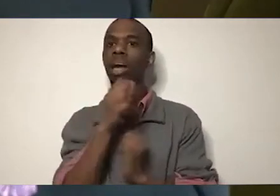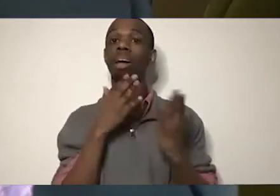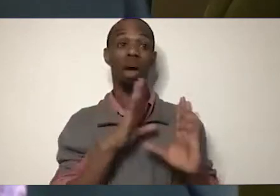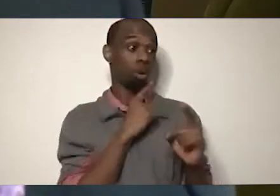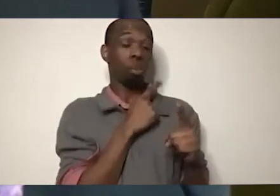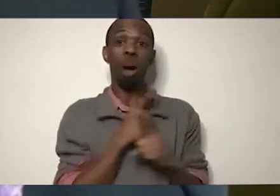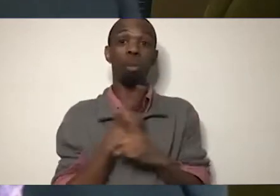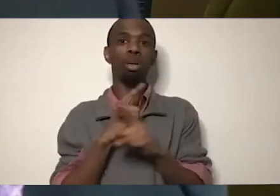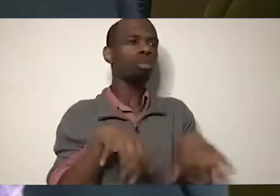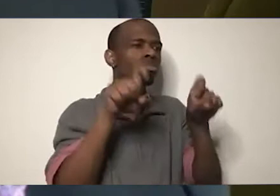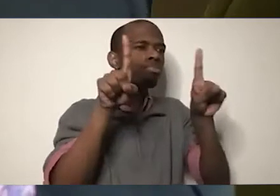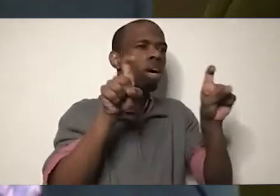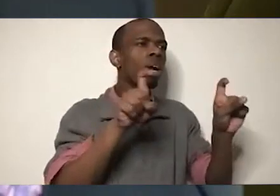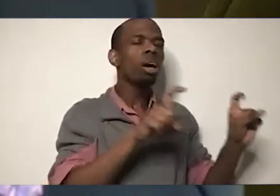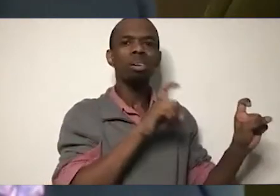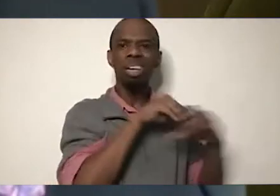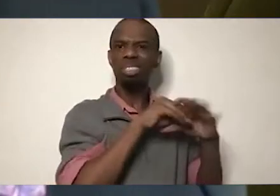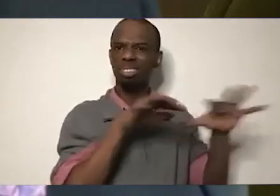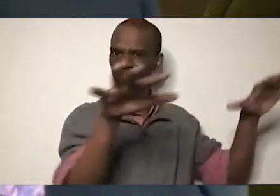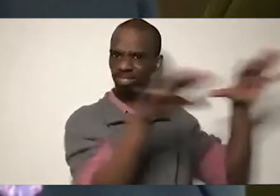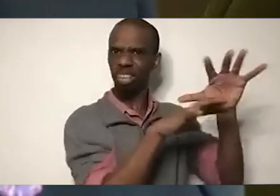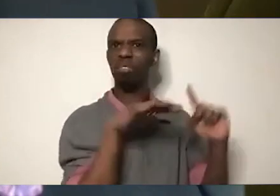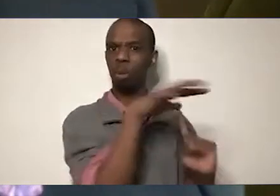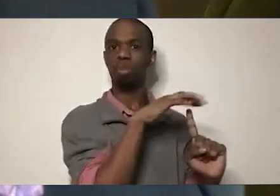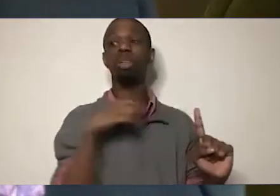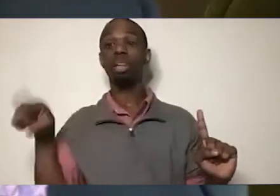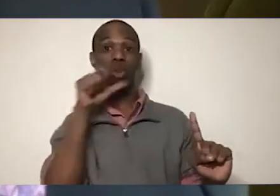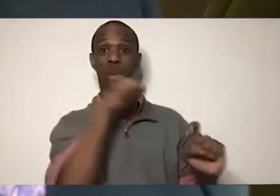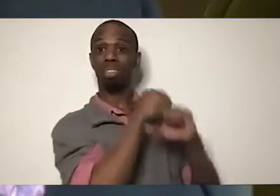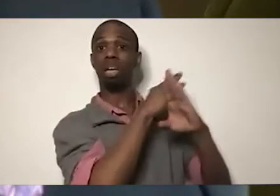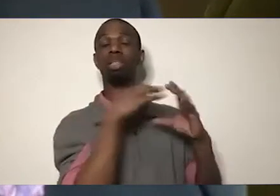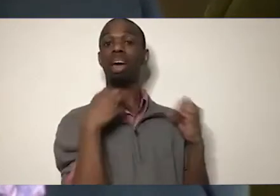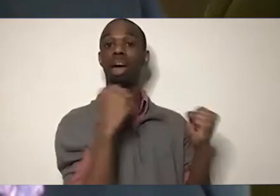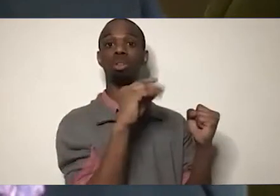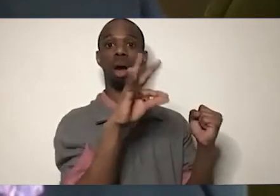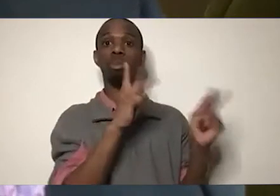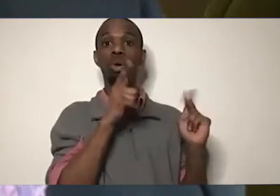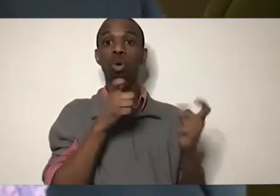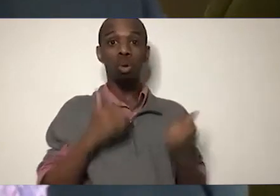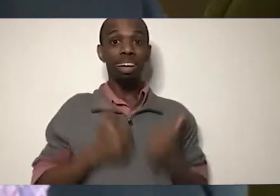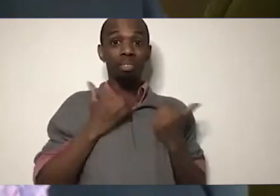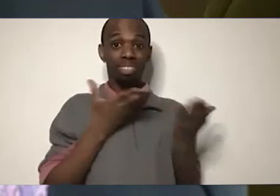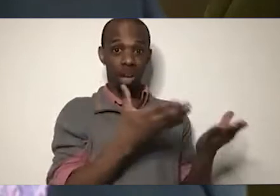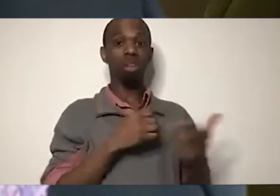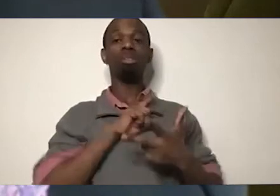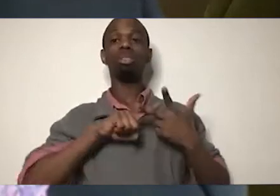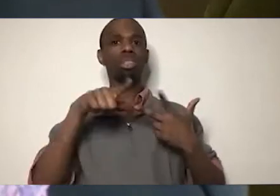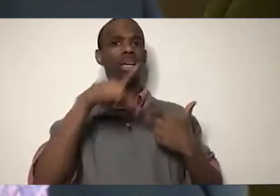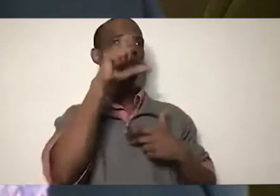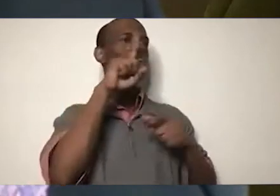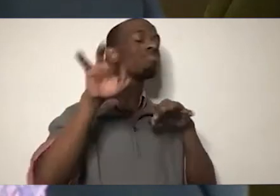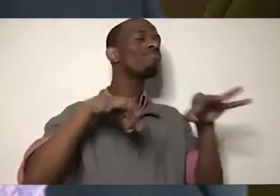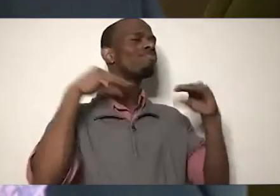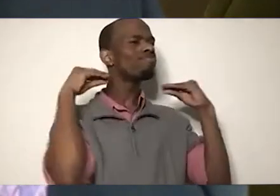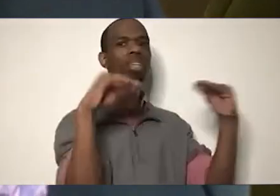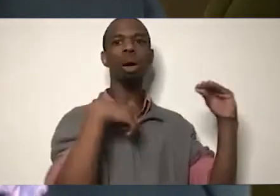entertaining the vulnerability of people there. And to preserve that, they find the course of least resistance are people of color.